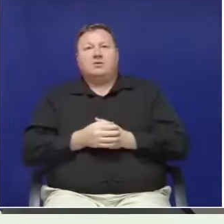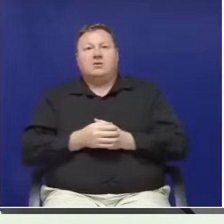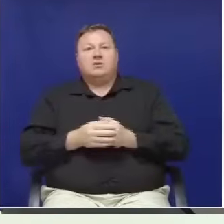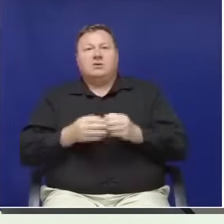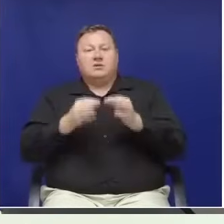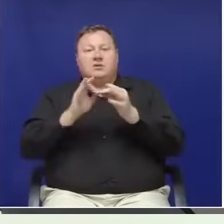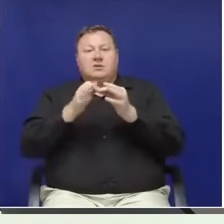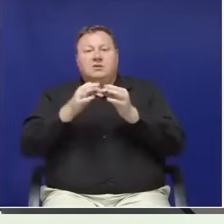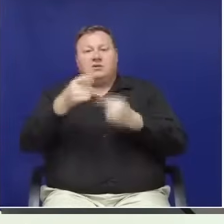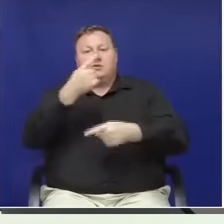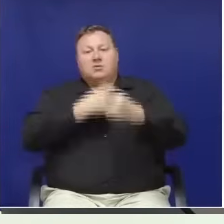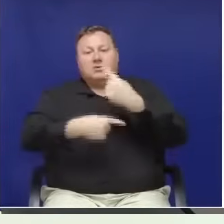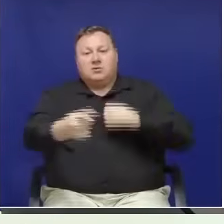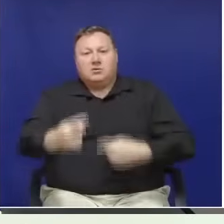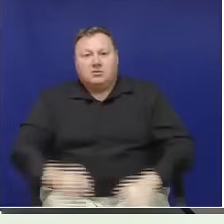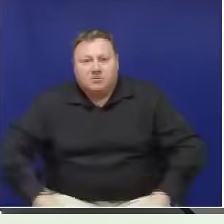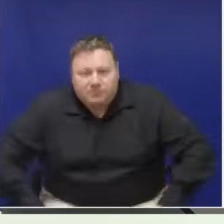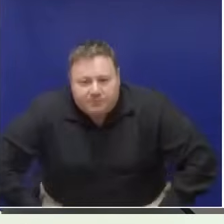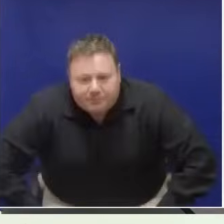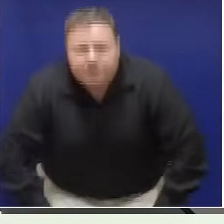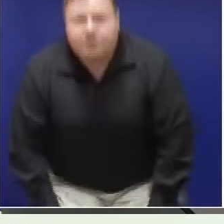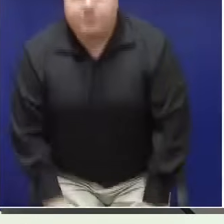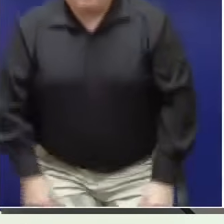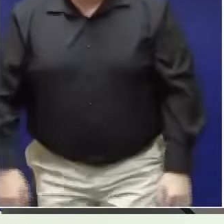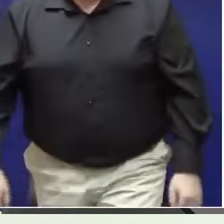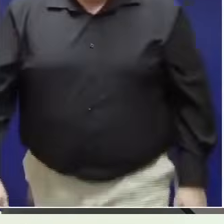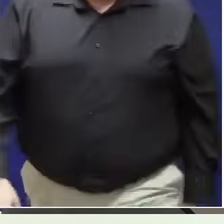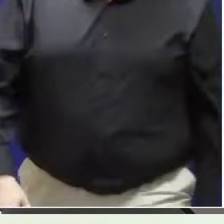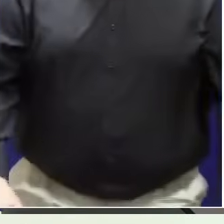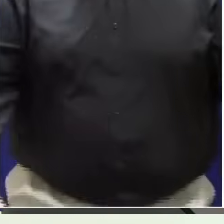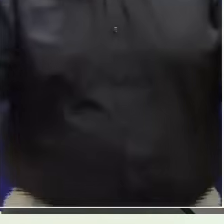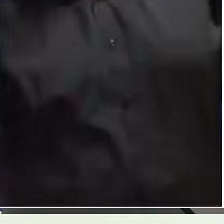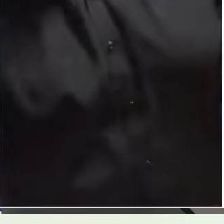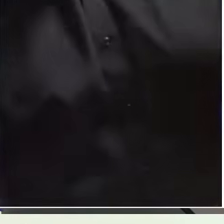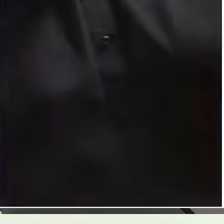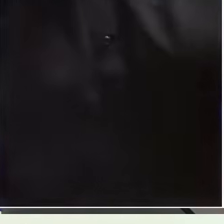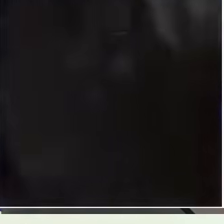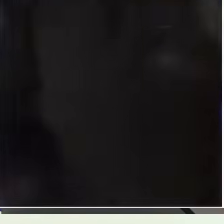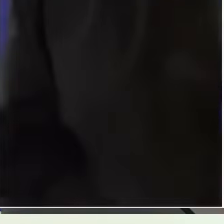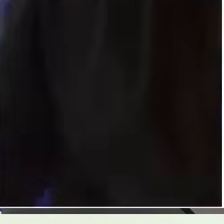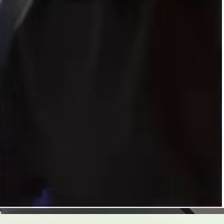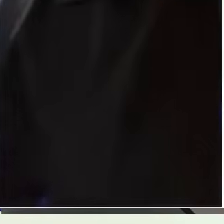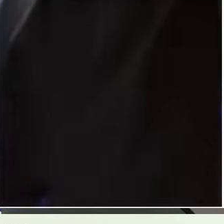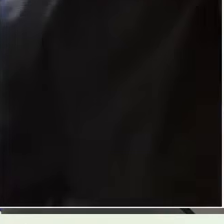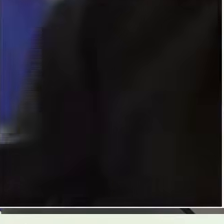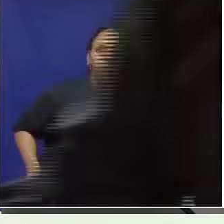The Honourable Minister. Thank you, Honourable Deputy Speaker.